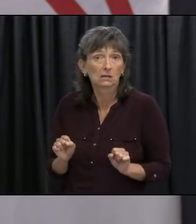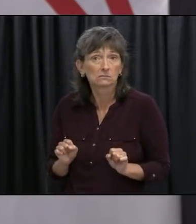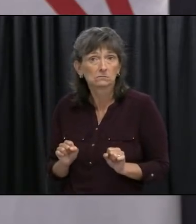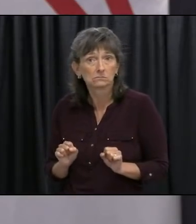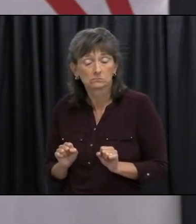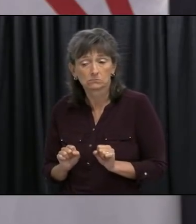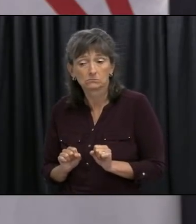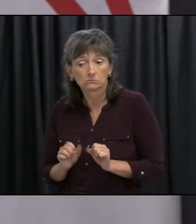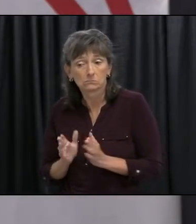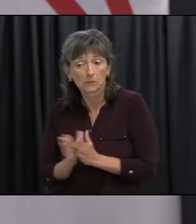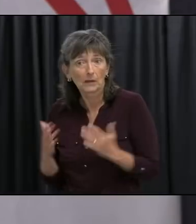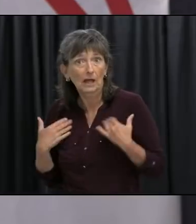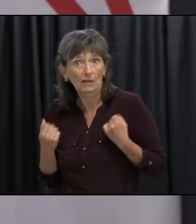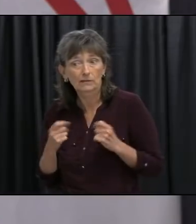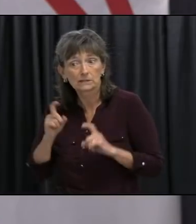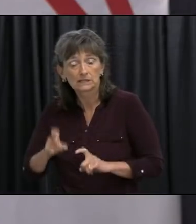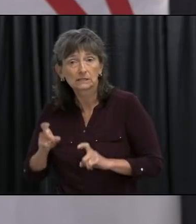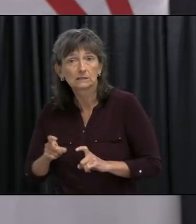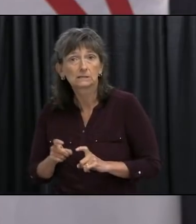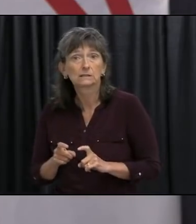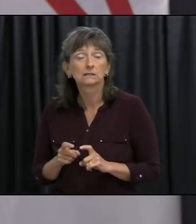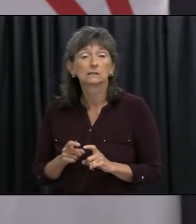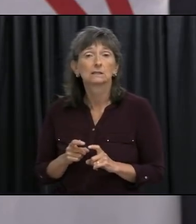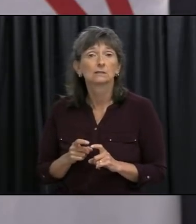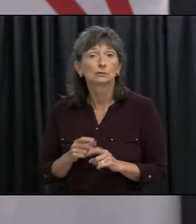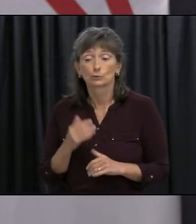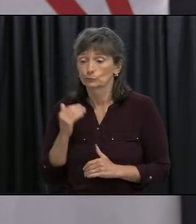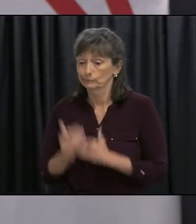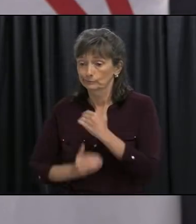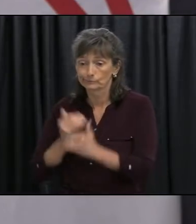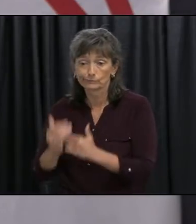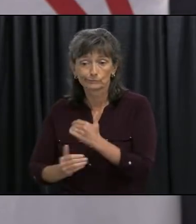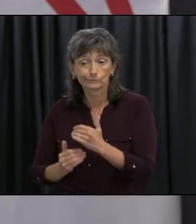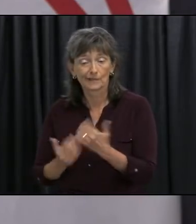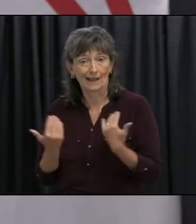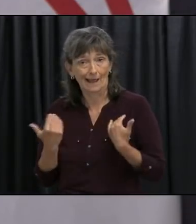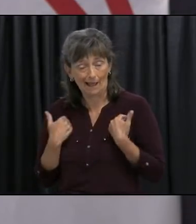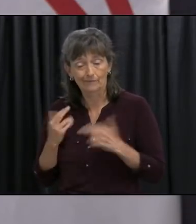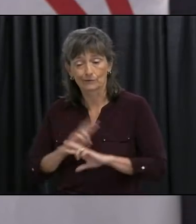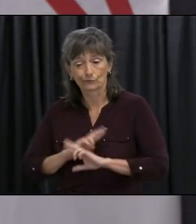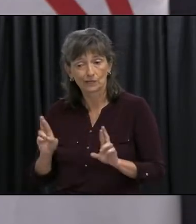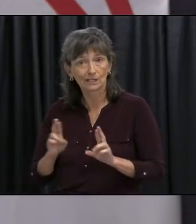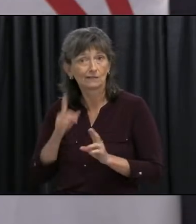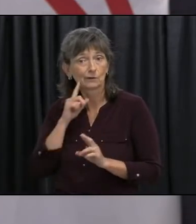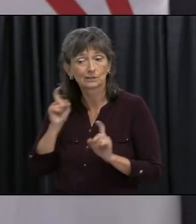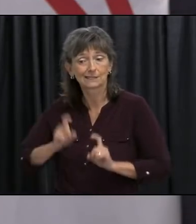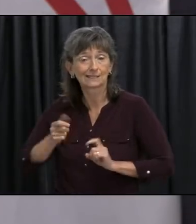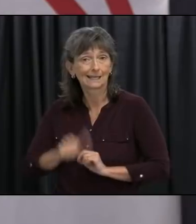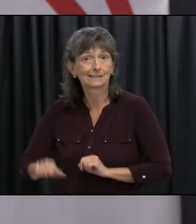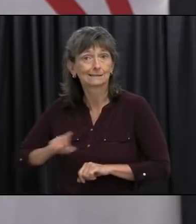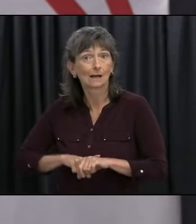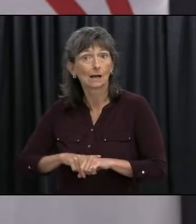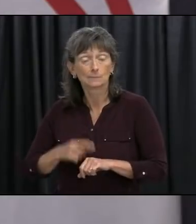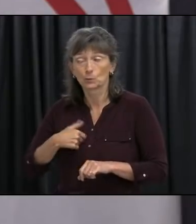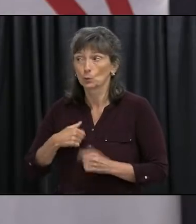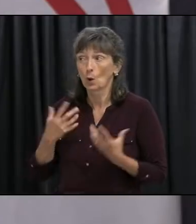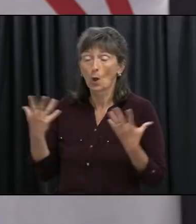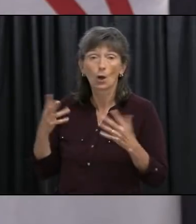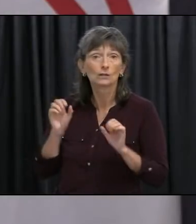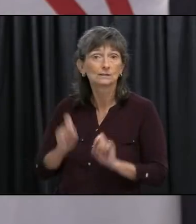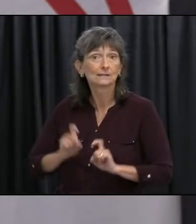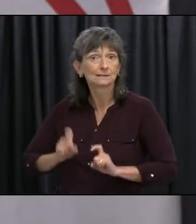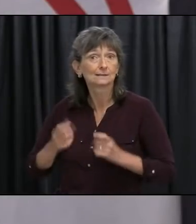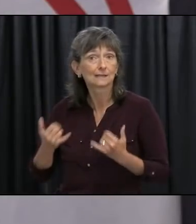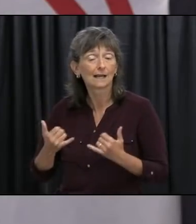done, and so all they need to do is go through the steps and the processes that are in place. We have tested, we're testing quite a few,